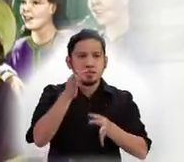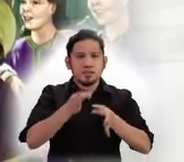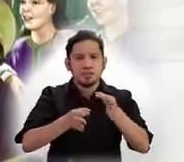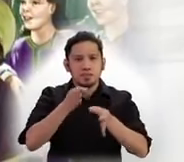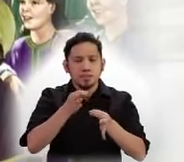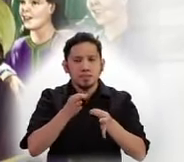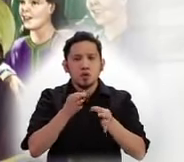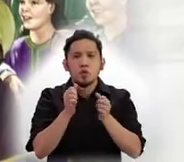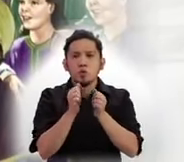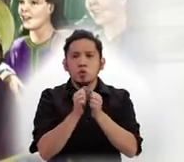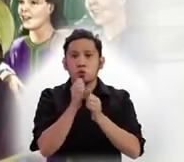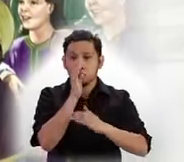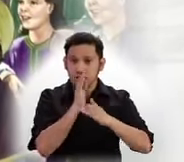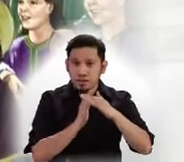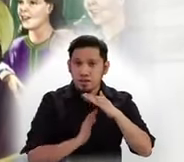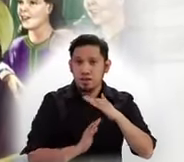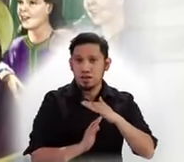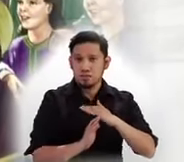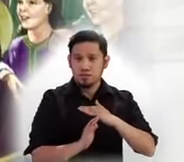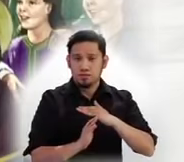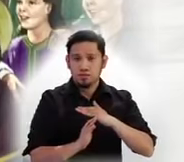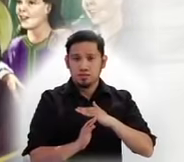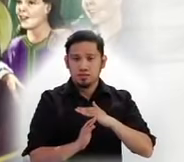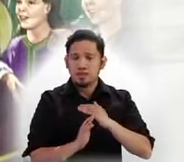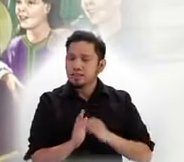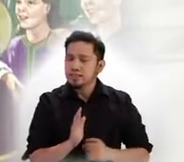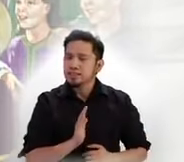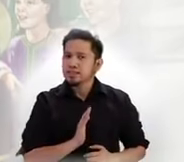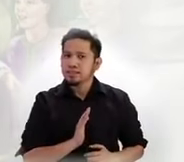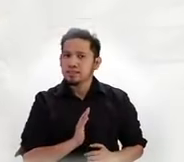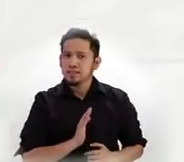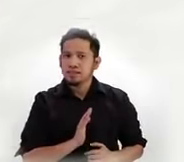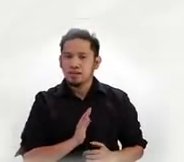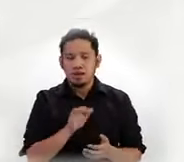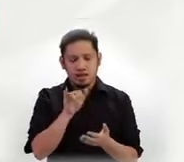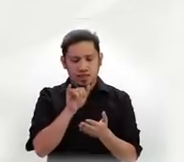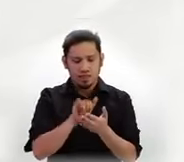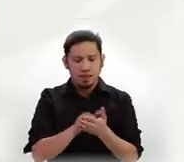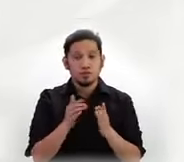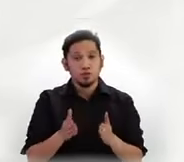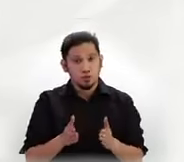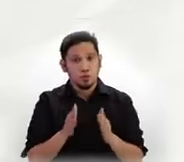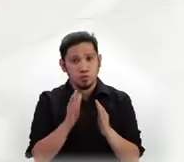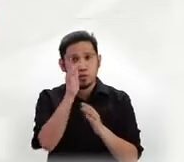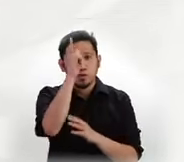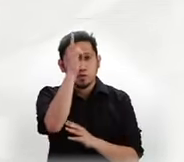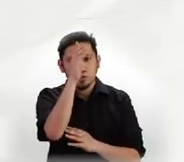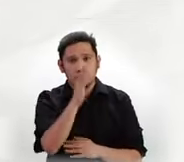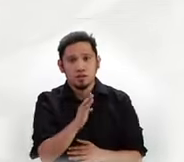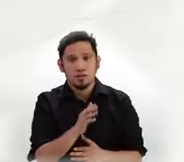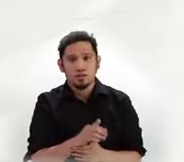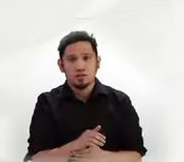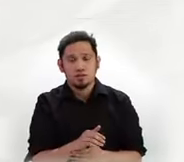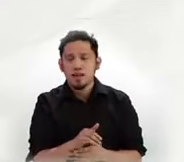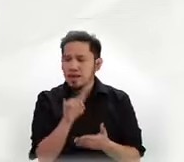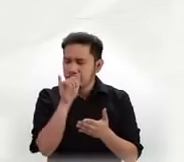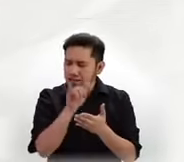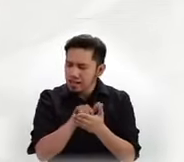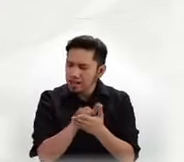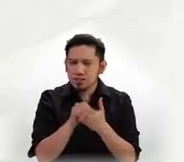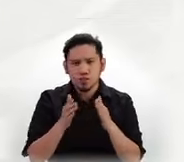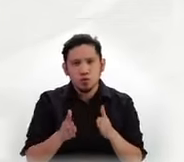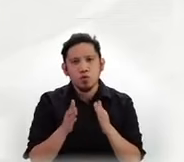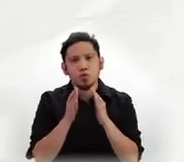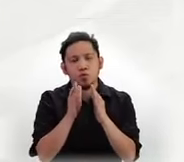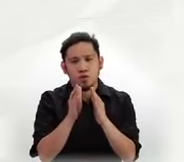in meekness, in humility. This is the way of God. And